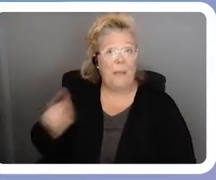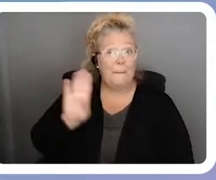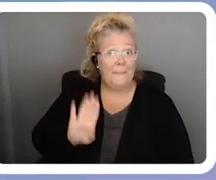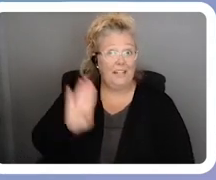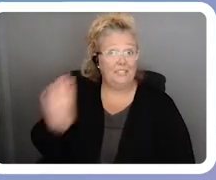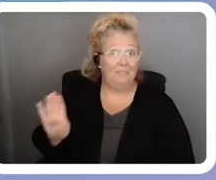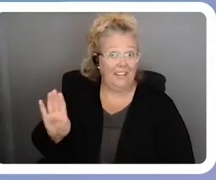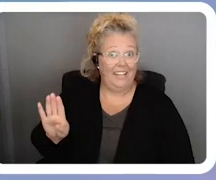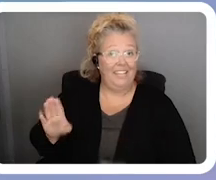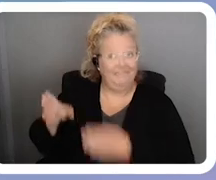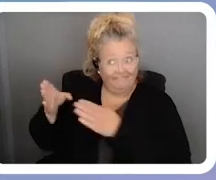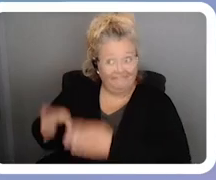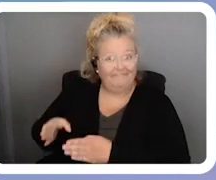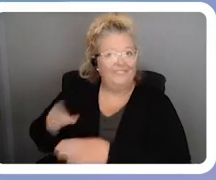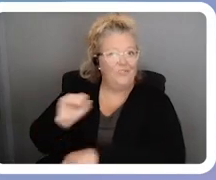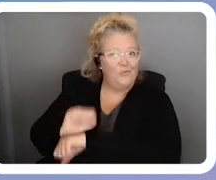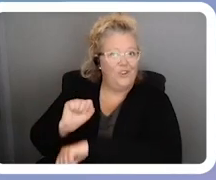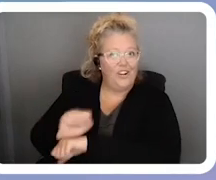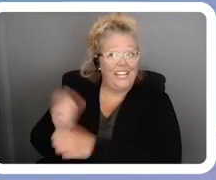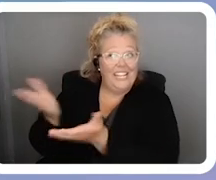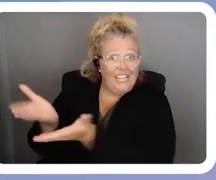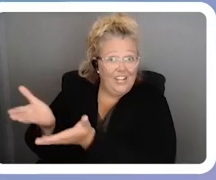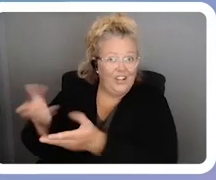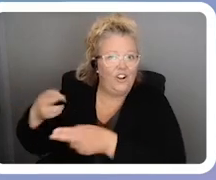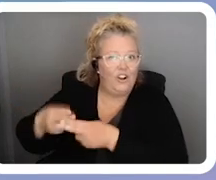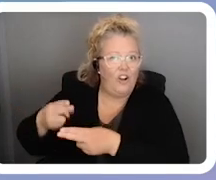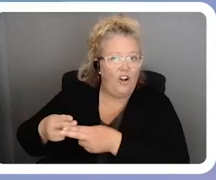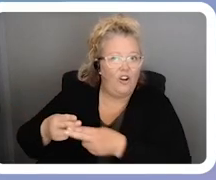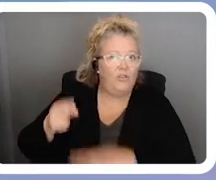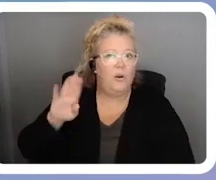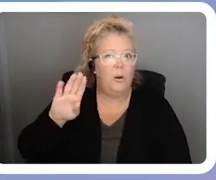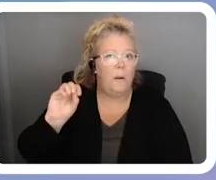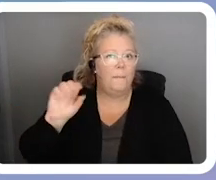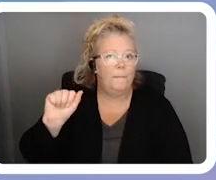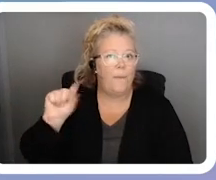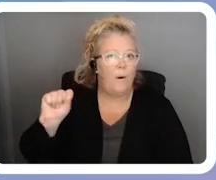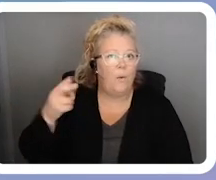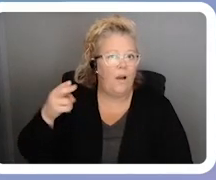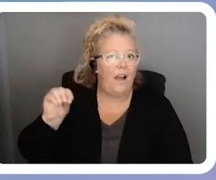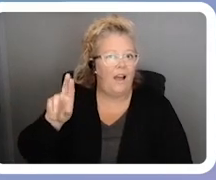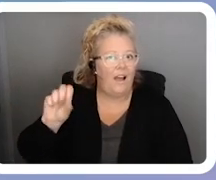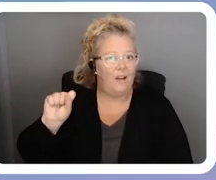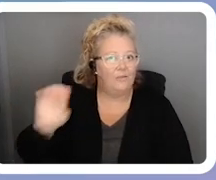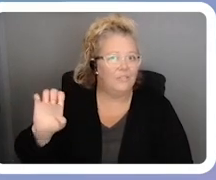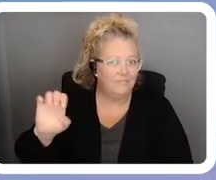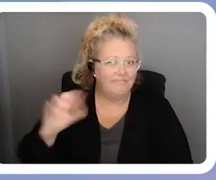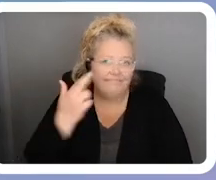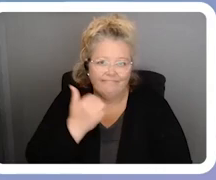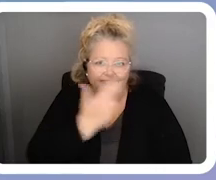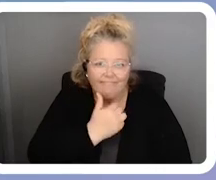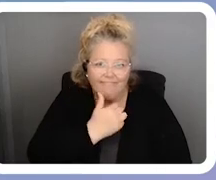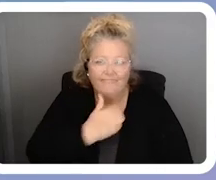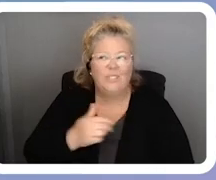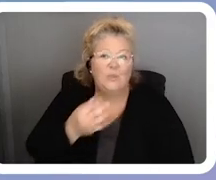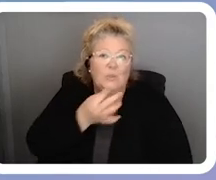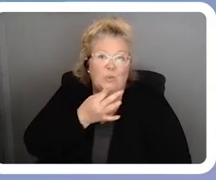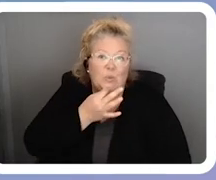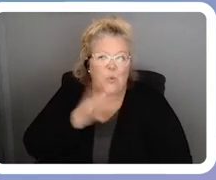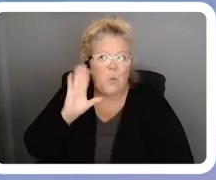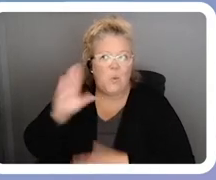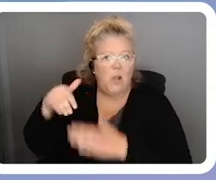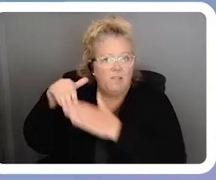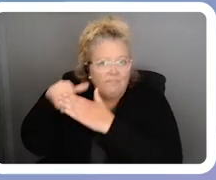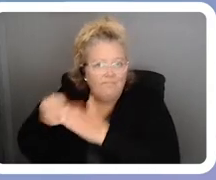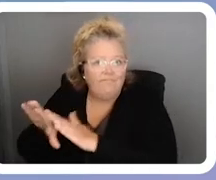here right at this location at the restaurant called The Boathouse. In just a few minutes, we will be honoring him with our Best